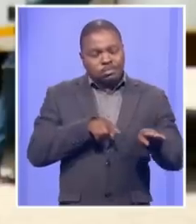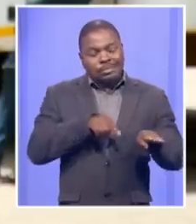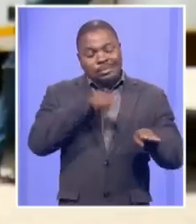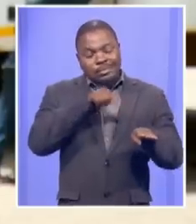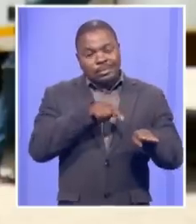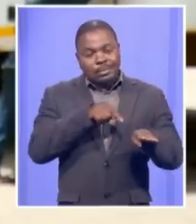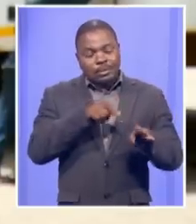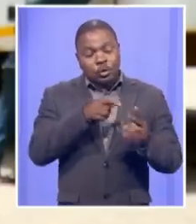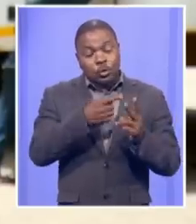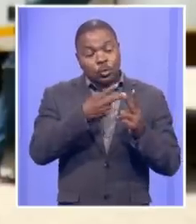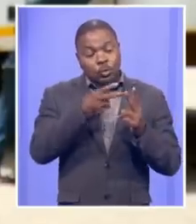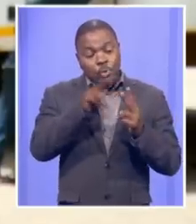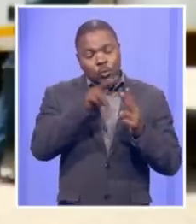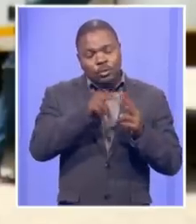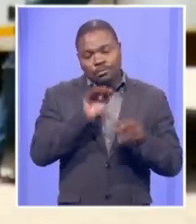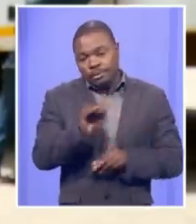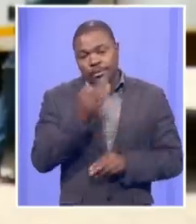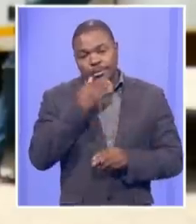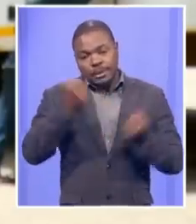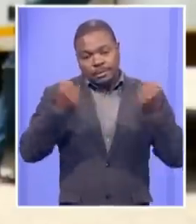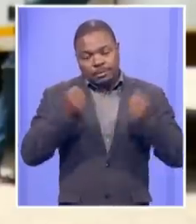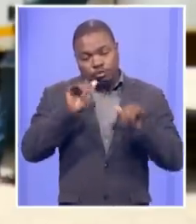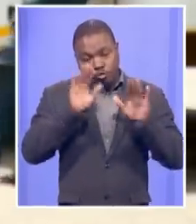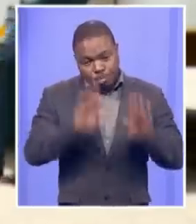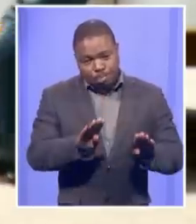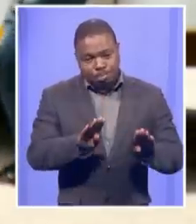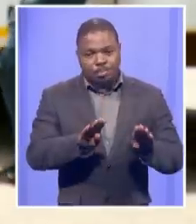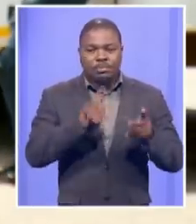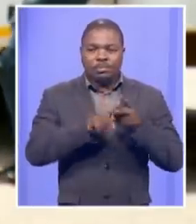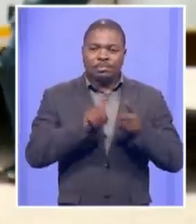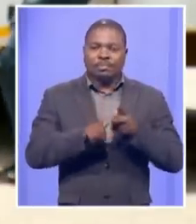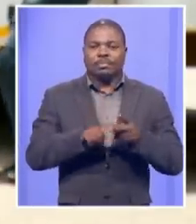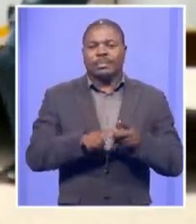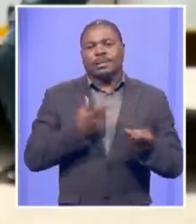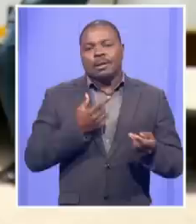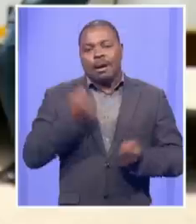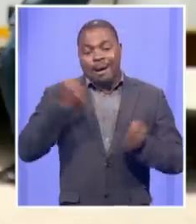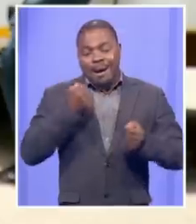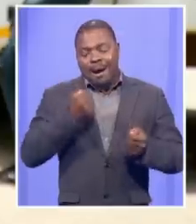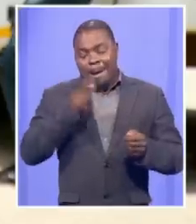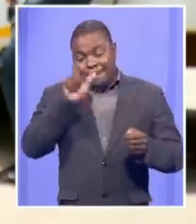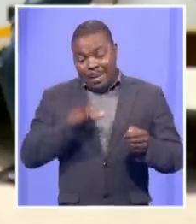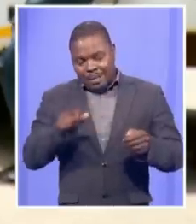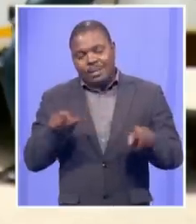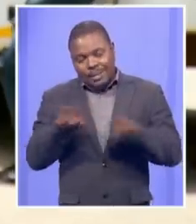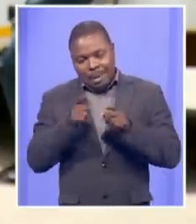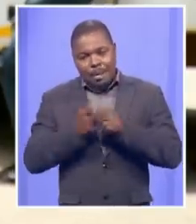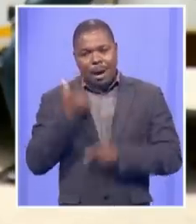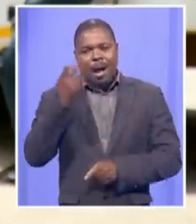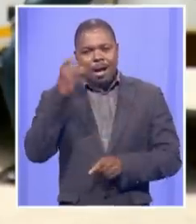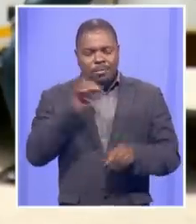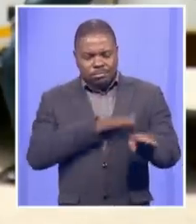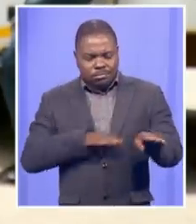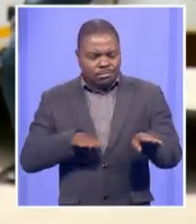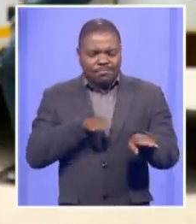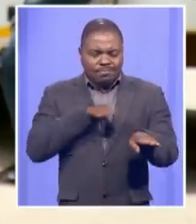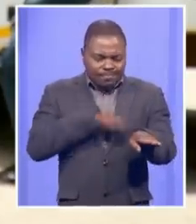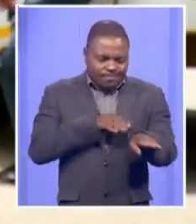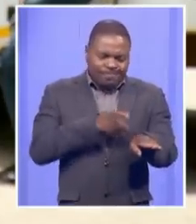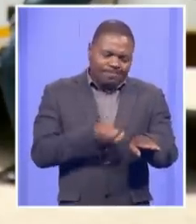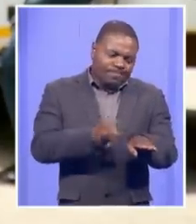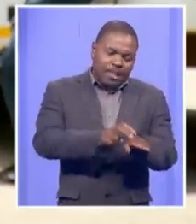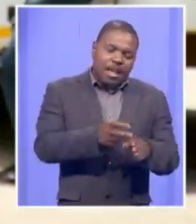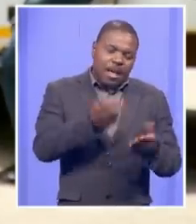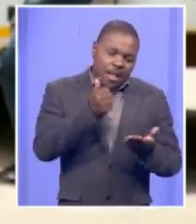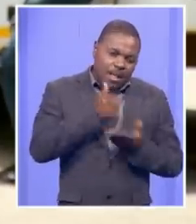he stopped. This car also stopped, and the driver of that particular car also armed, getting on, as opposed to assist with that robbery